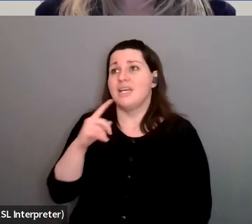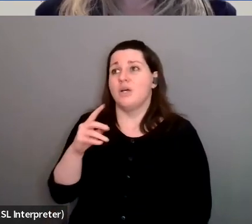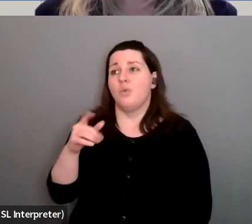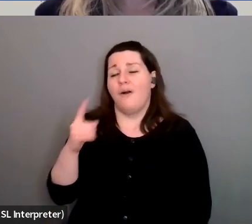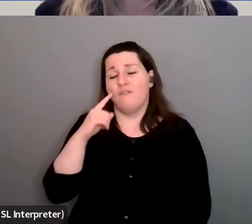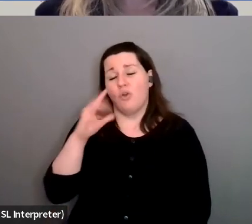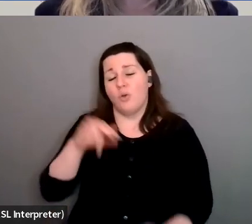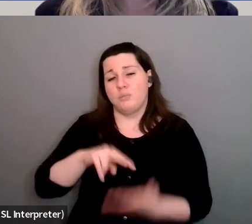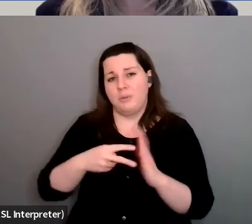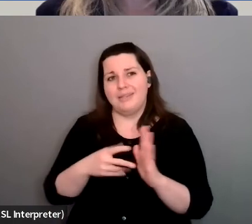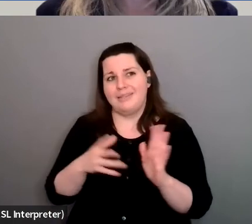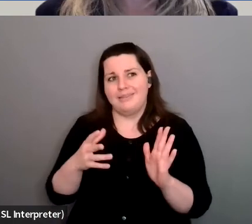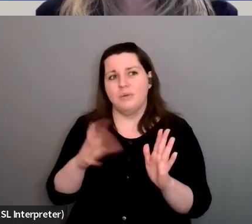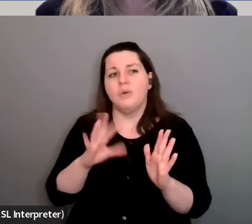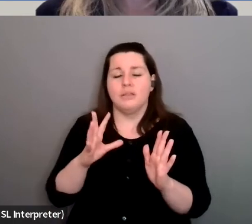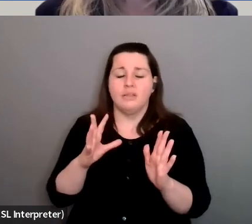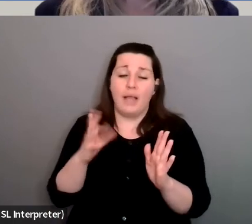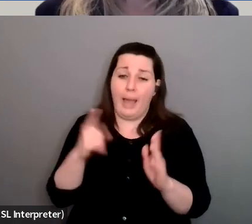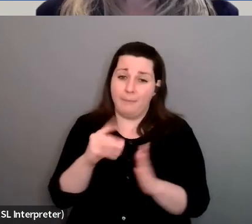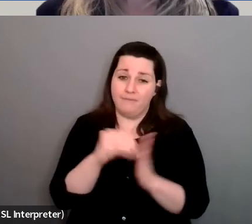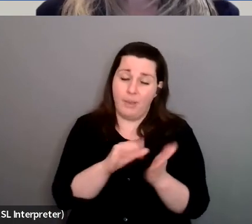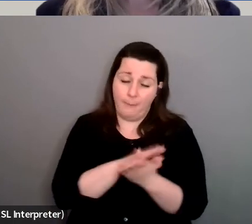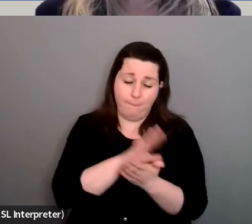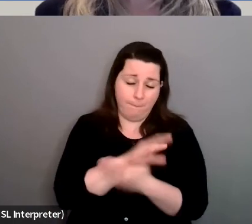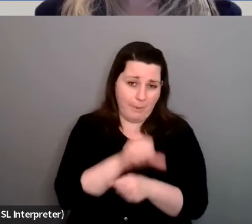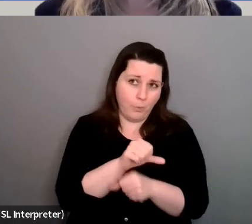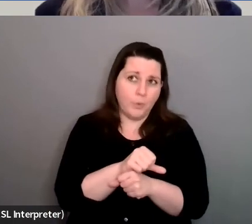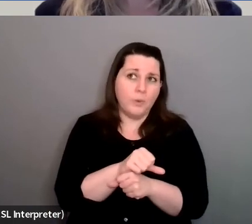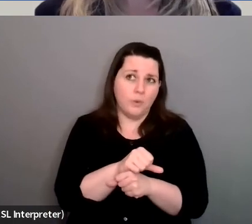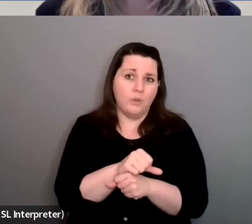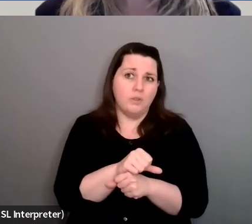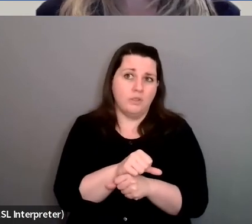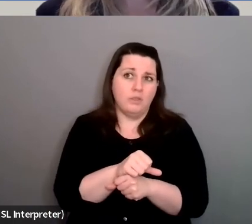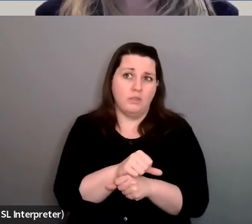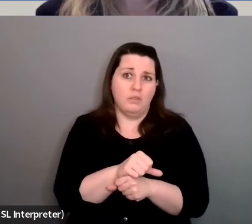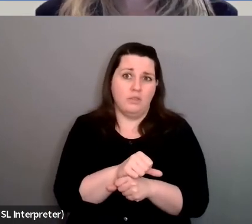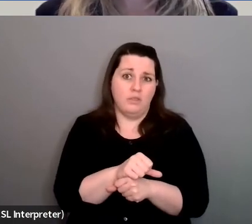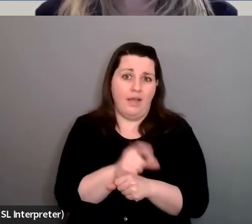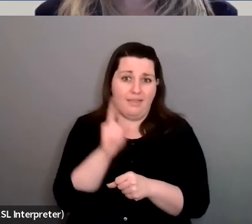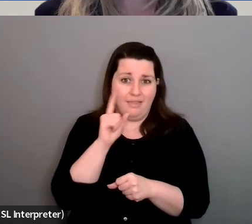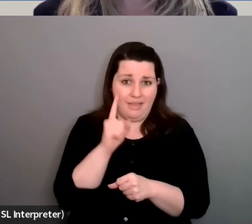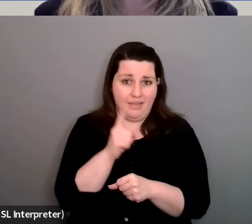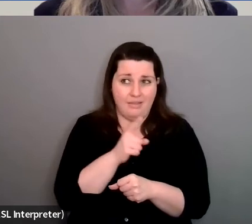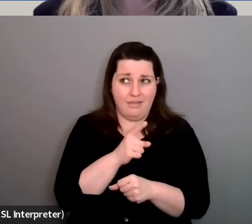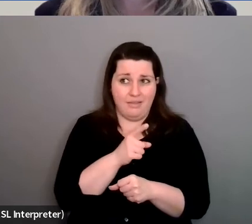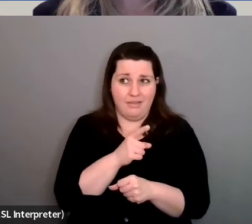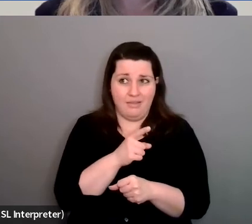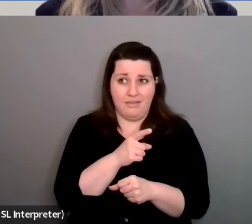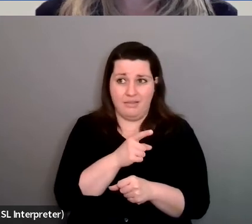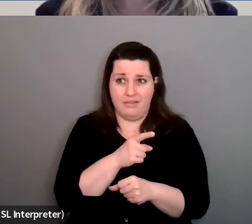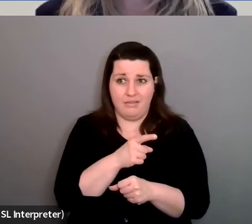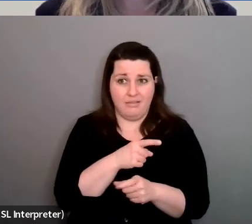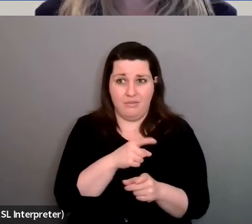of answering the question of when you're filling out paperwork, I think I would have to defer back to the entity